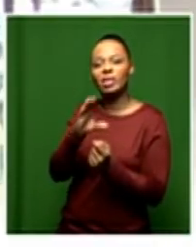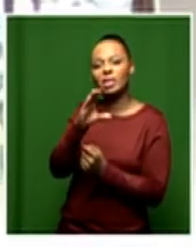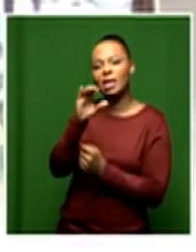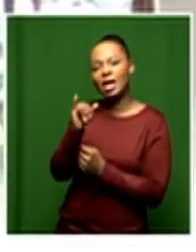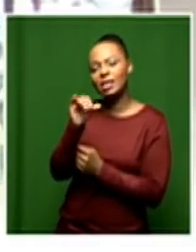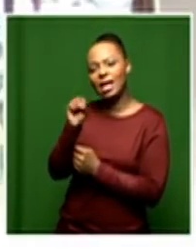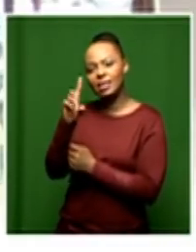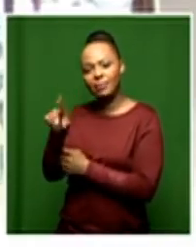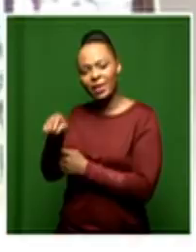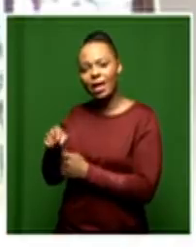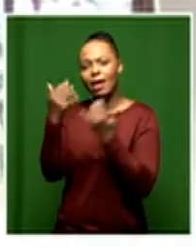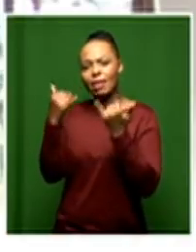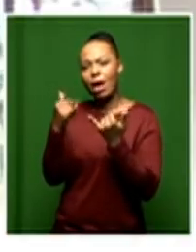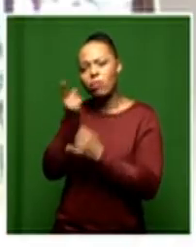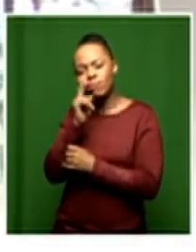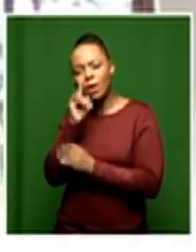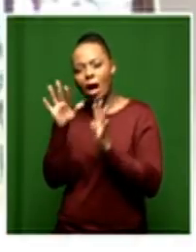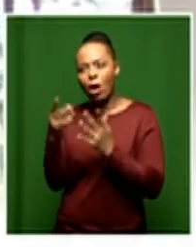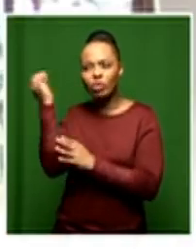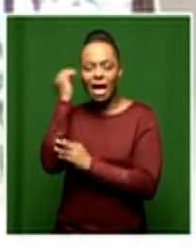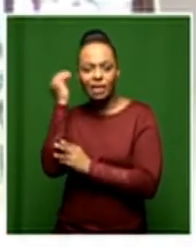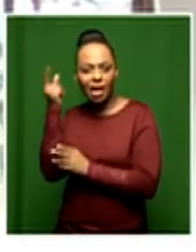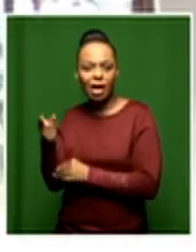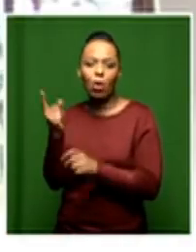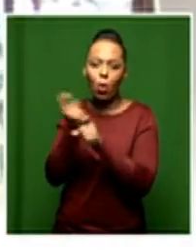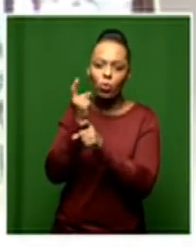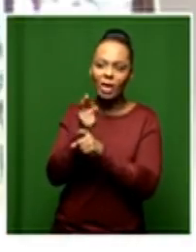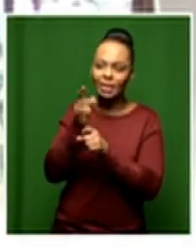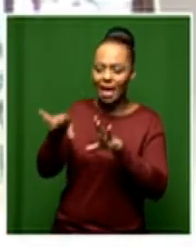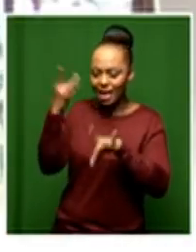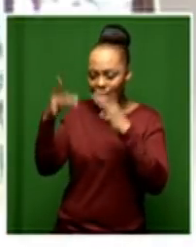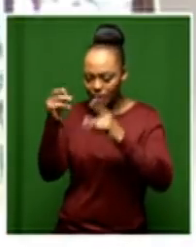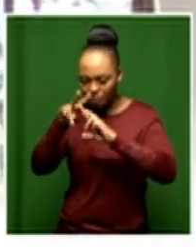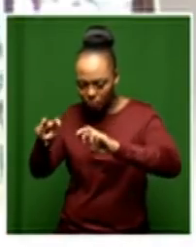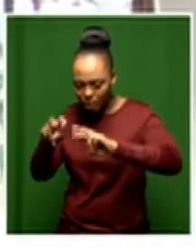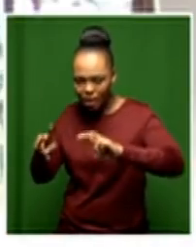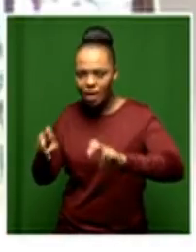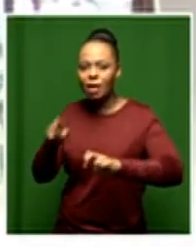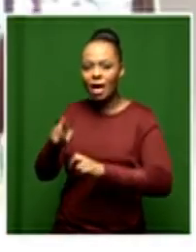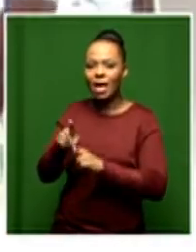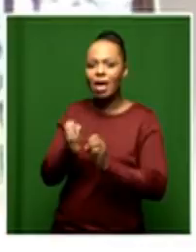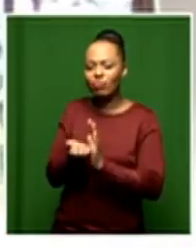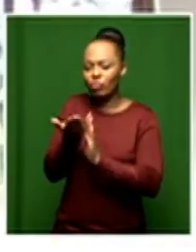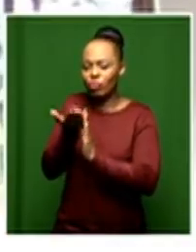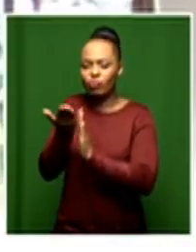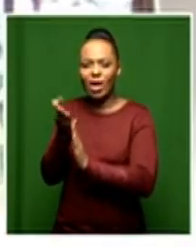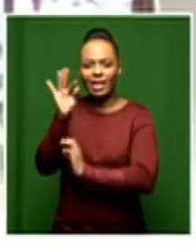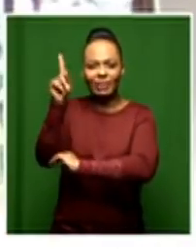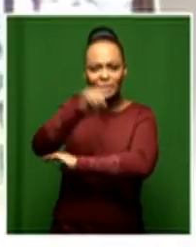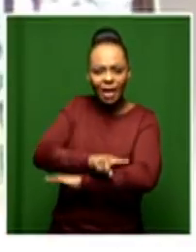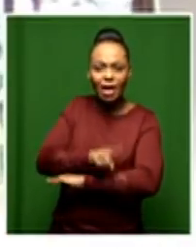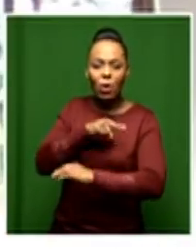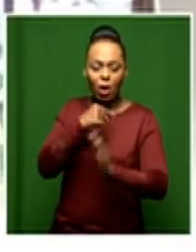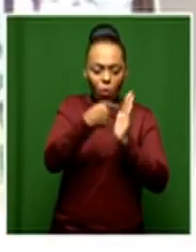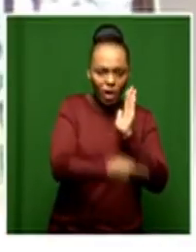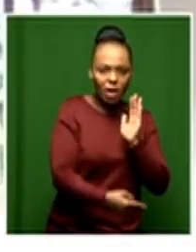to follow the data in real time. So almost doing analysis daily to see an increase in infection. So for example, this week we